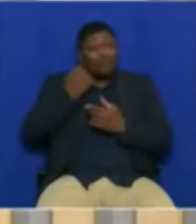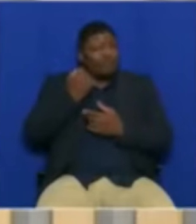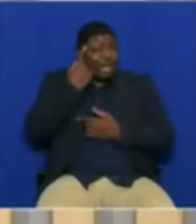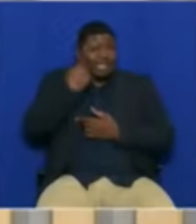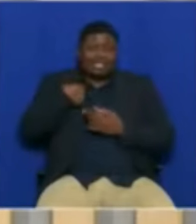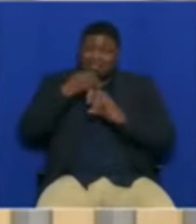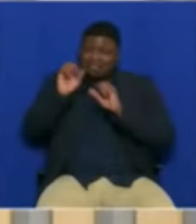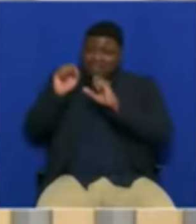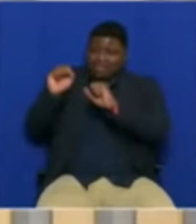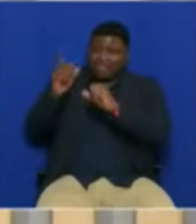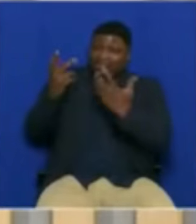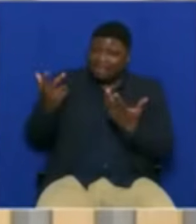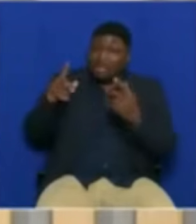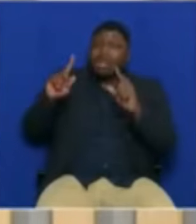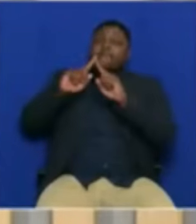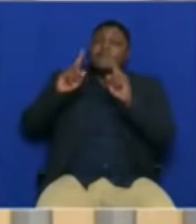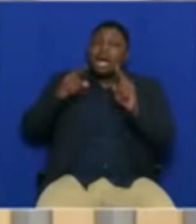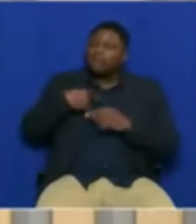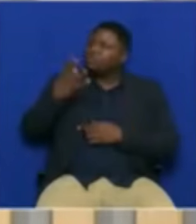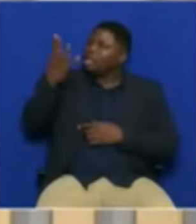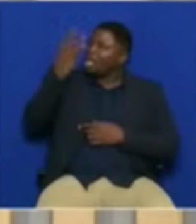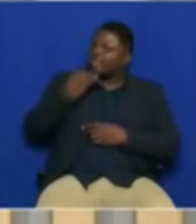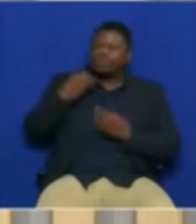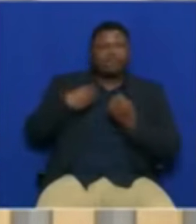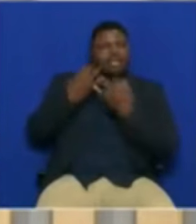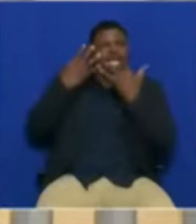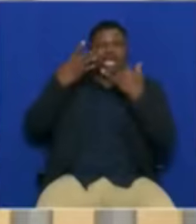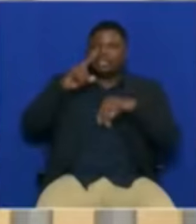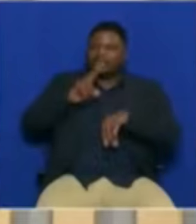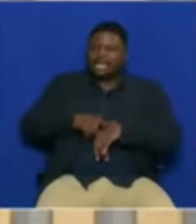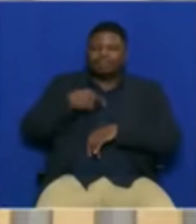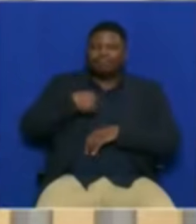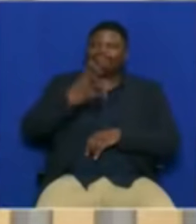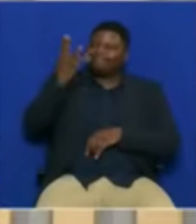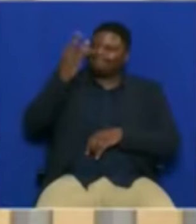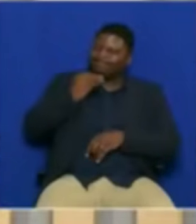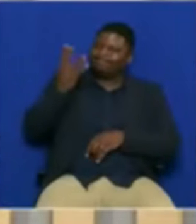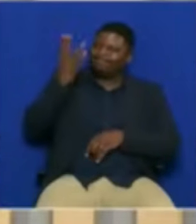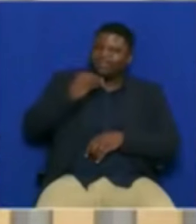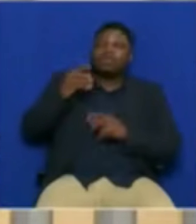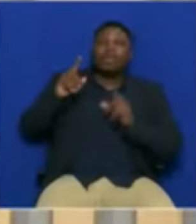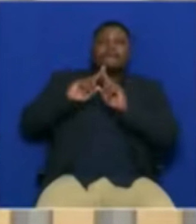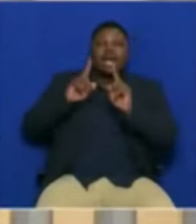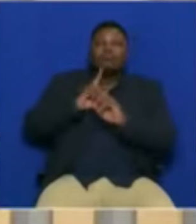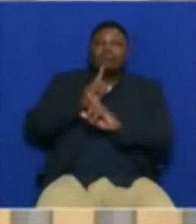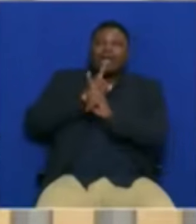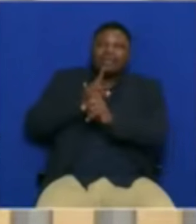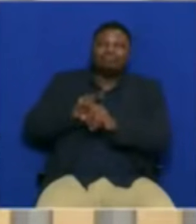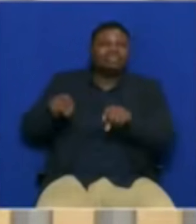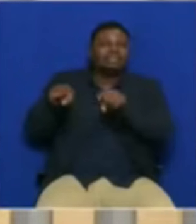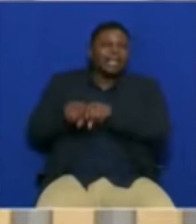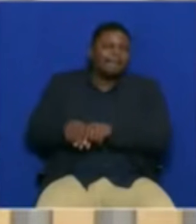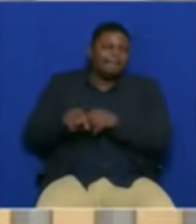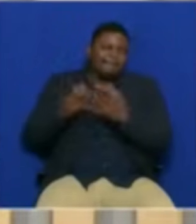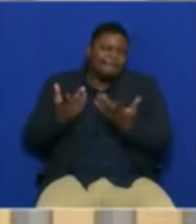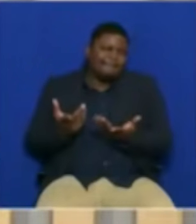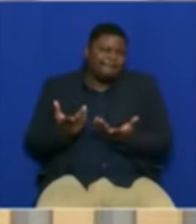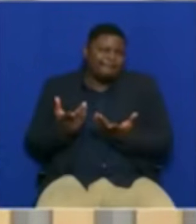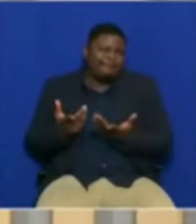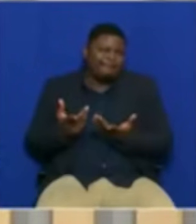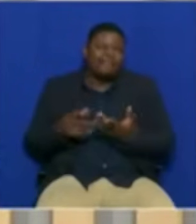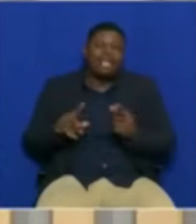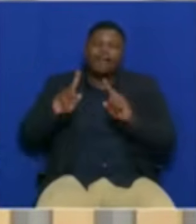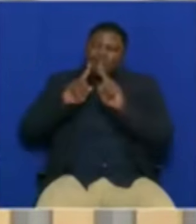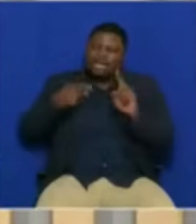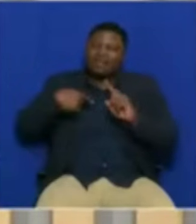asked me many times, and it seems like it's drawn out. But I'm trying to answer it in the best way I can.